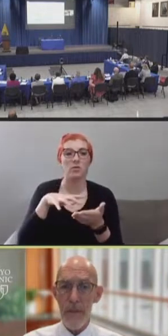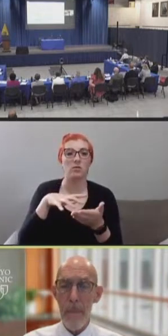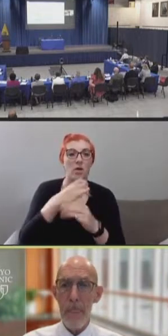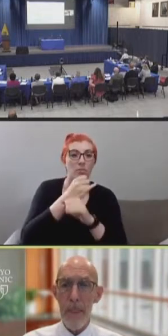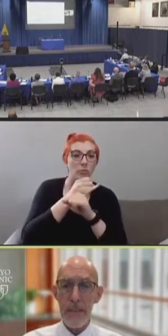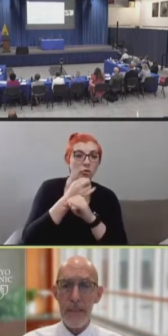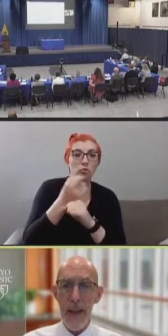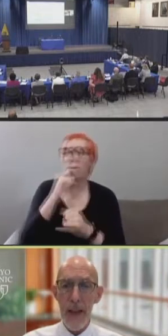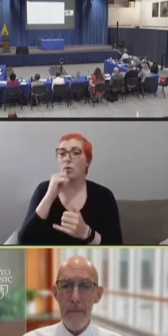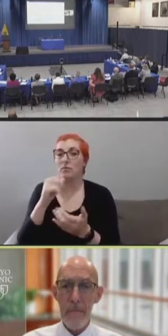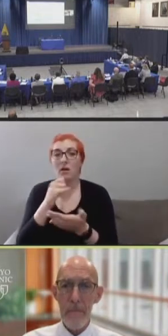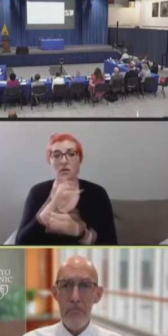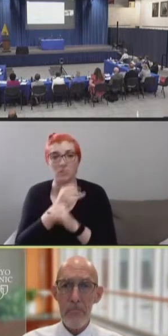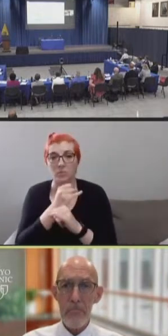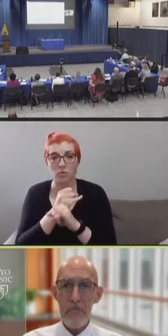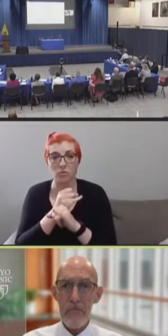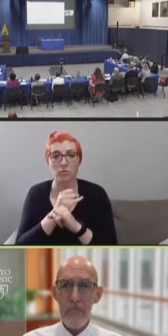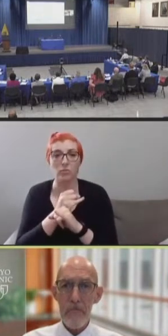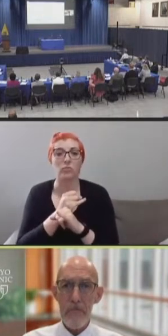vaccine. Next slide.